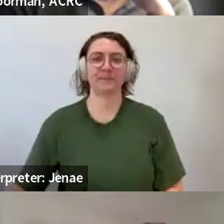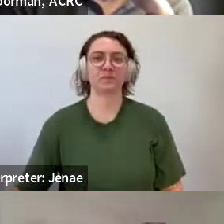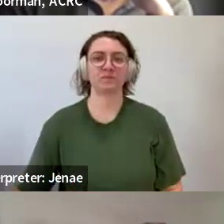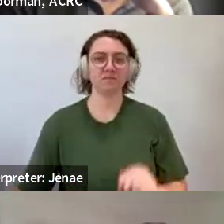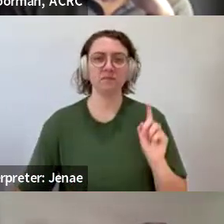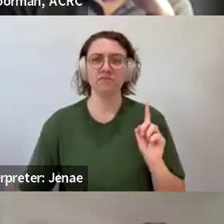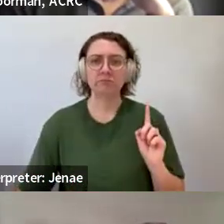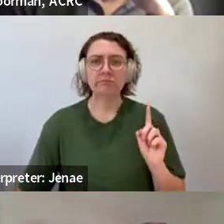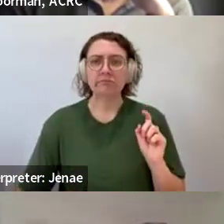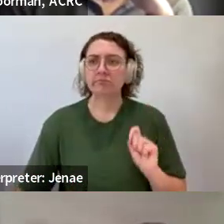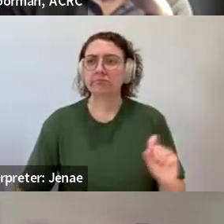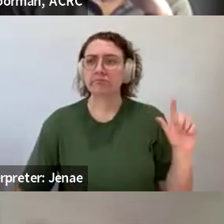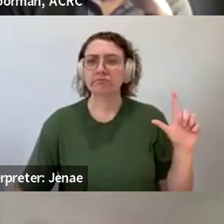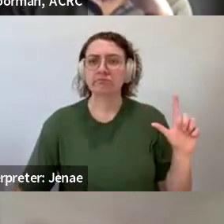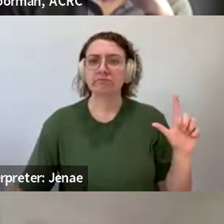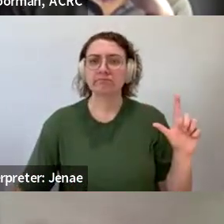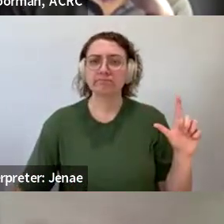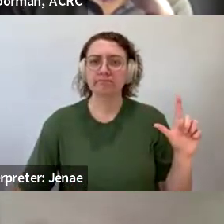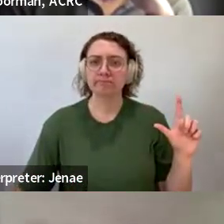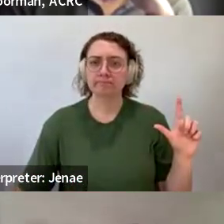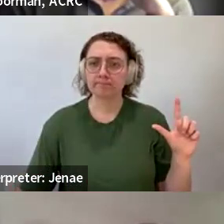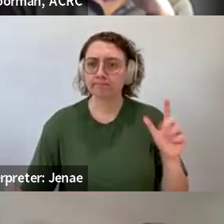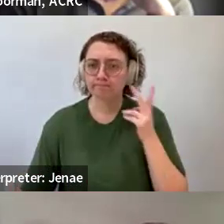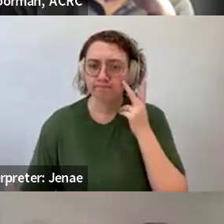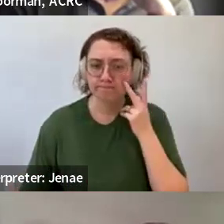Just pull that up really quick.